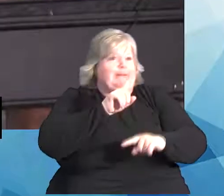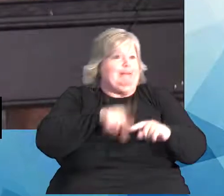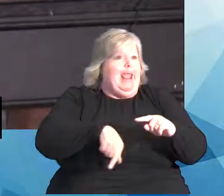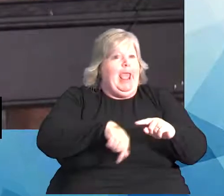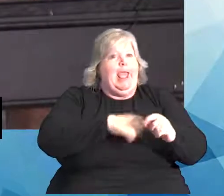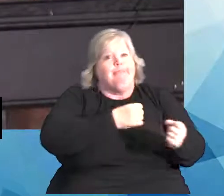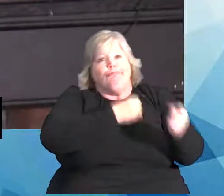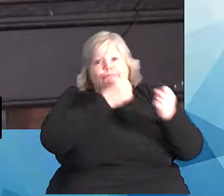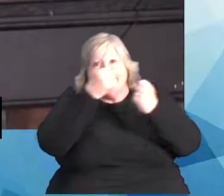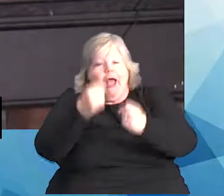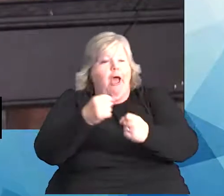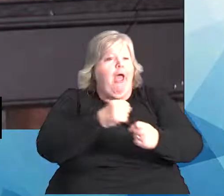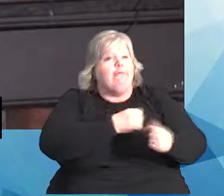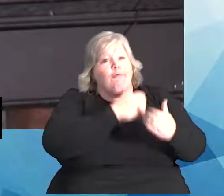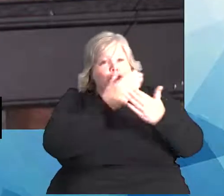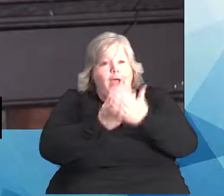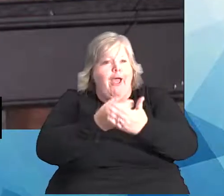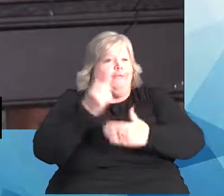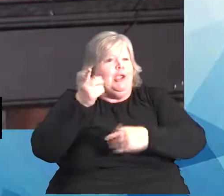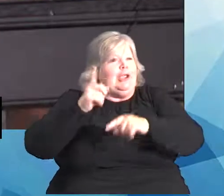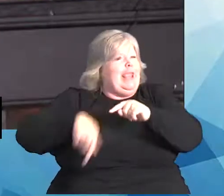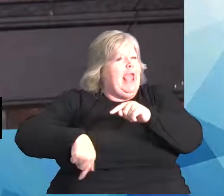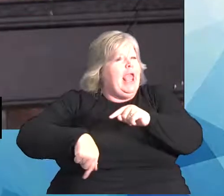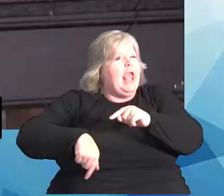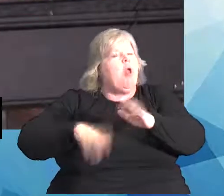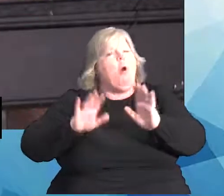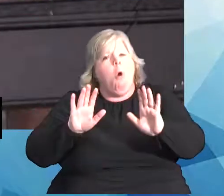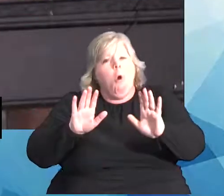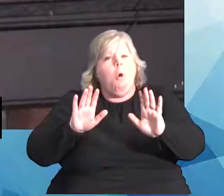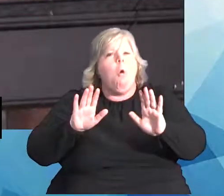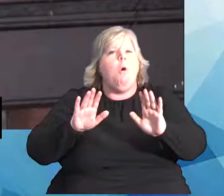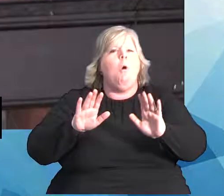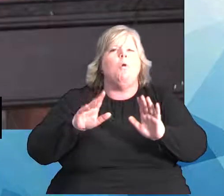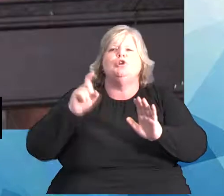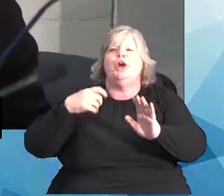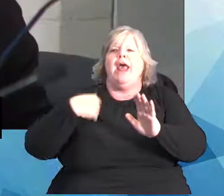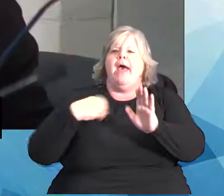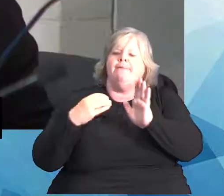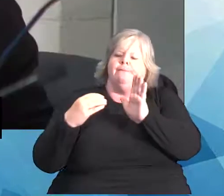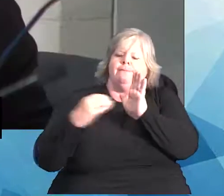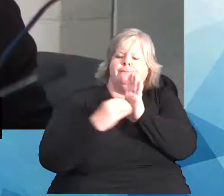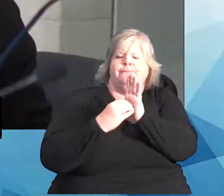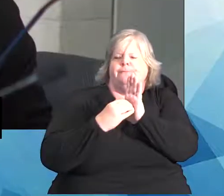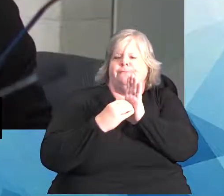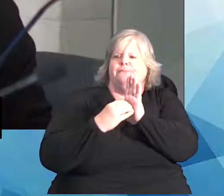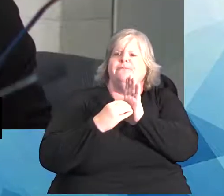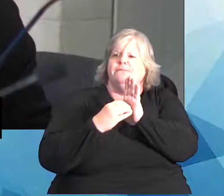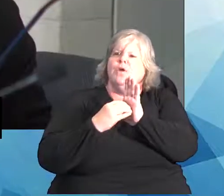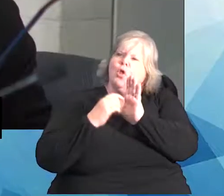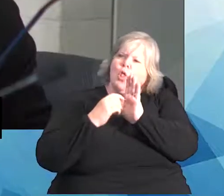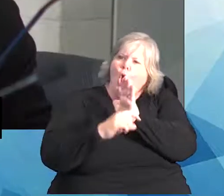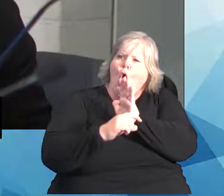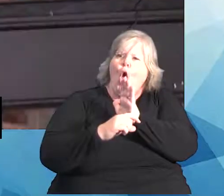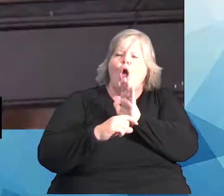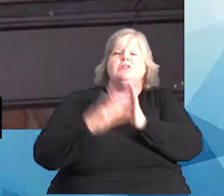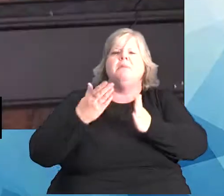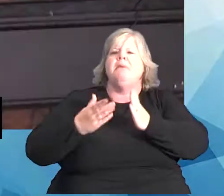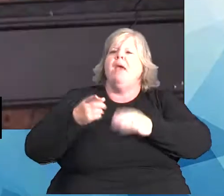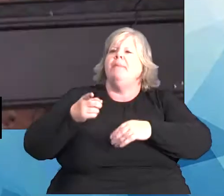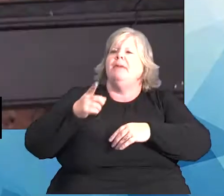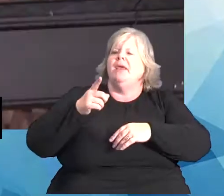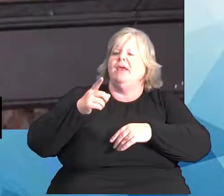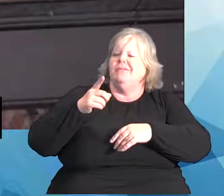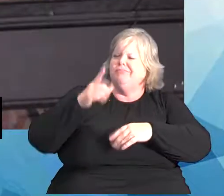a location that we've decided, as long as we have some sort of clause that leaves it up to the president's